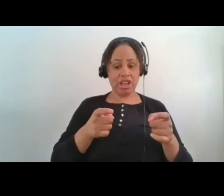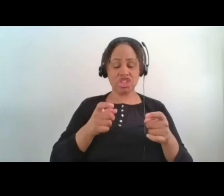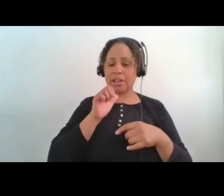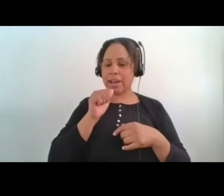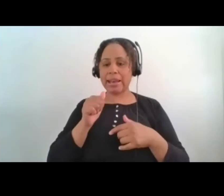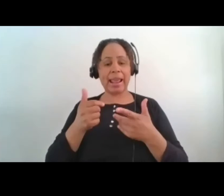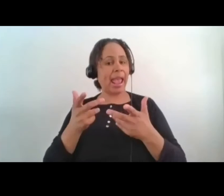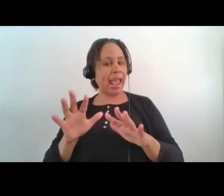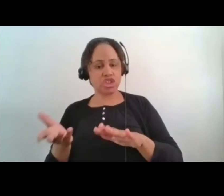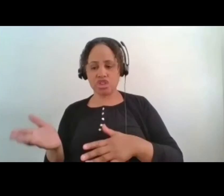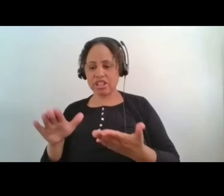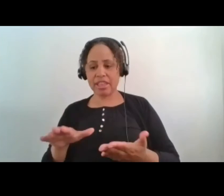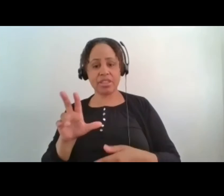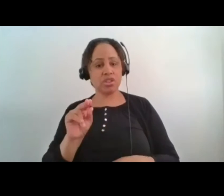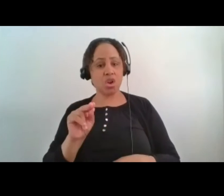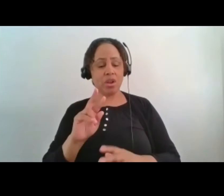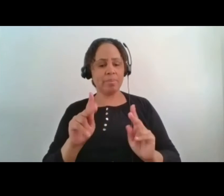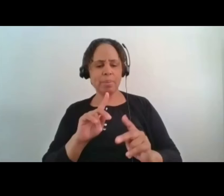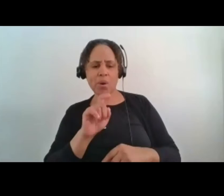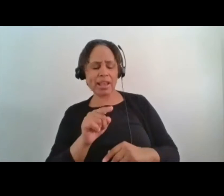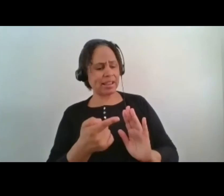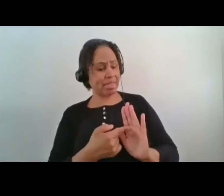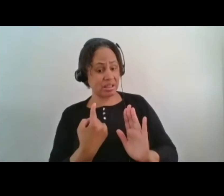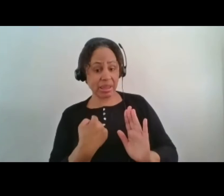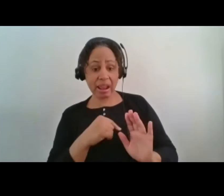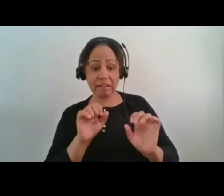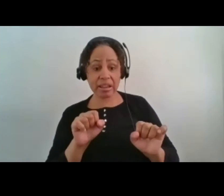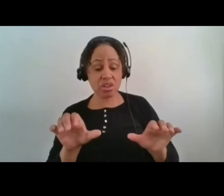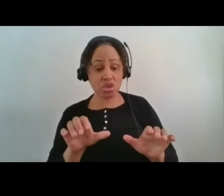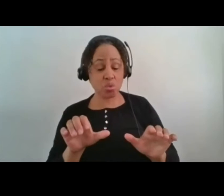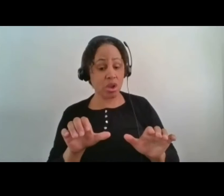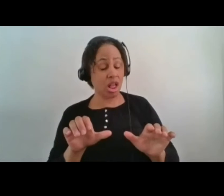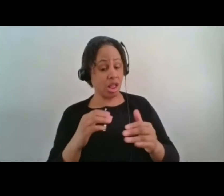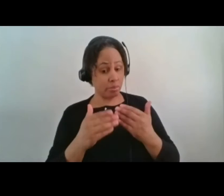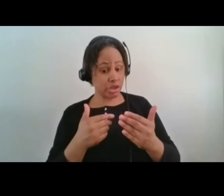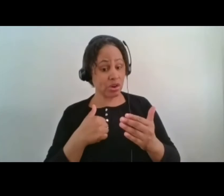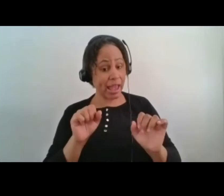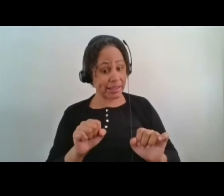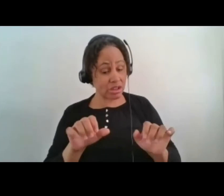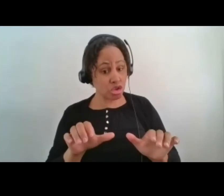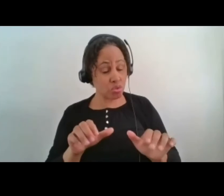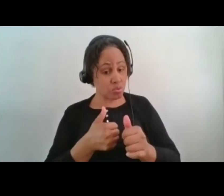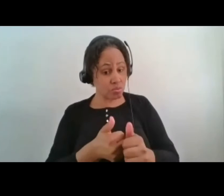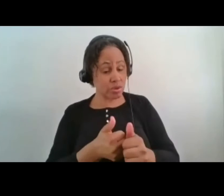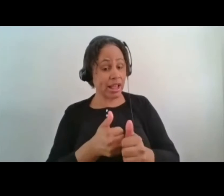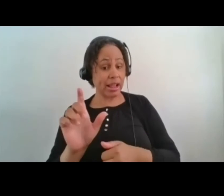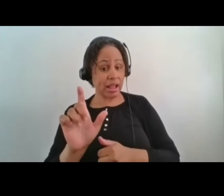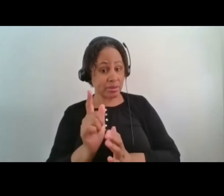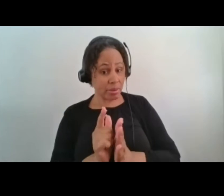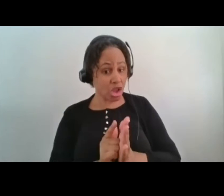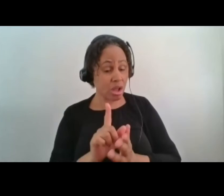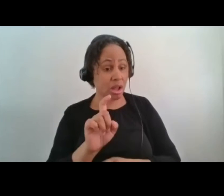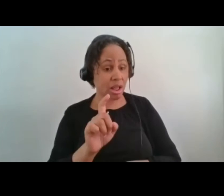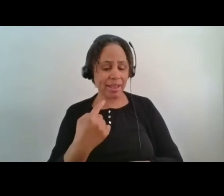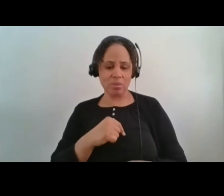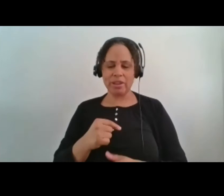this something that I can do? Is this a procedure that I can go through with Islamically? When we look at haram and halal and